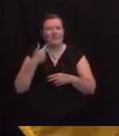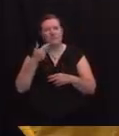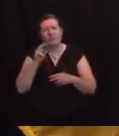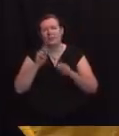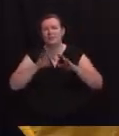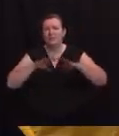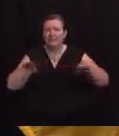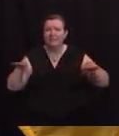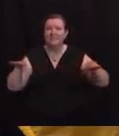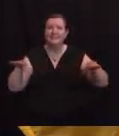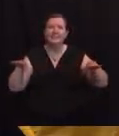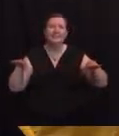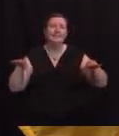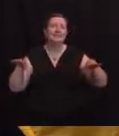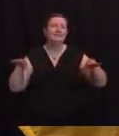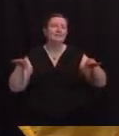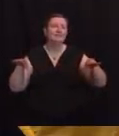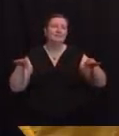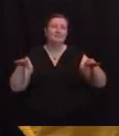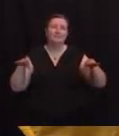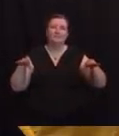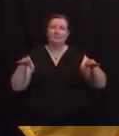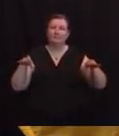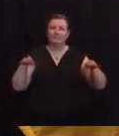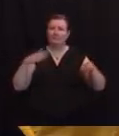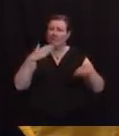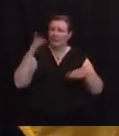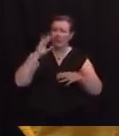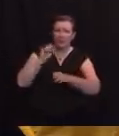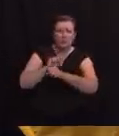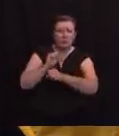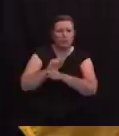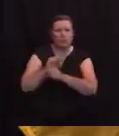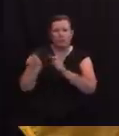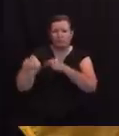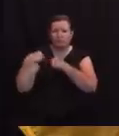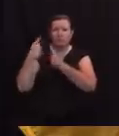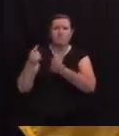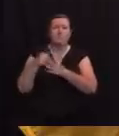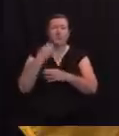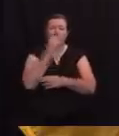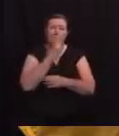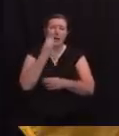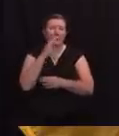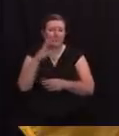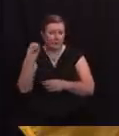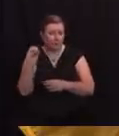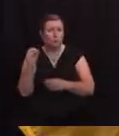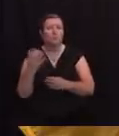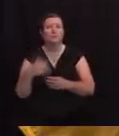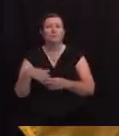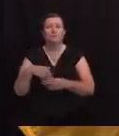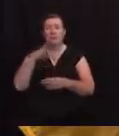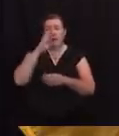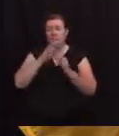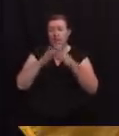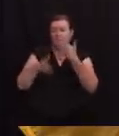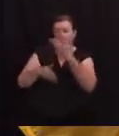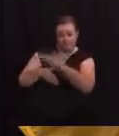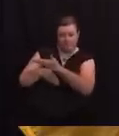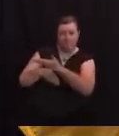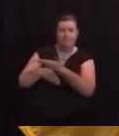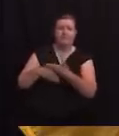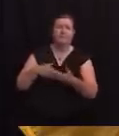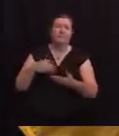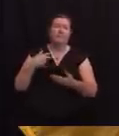and Scarlett. We thank Nelson for his career of service to Monmouth County and its people, and may God bless him, his memory, and look